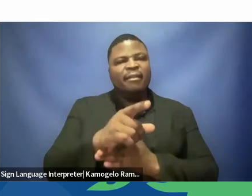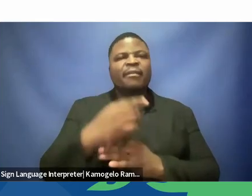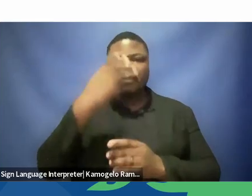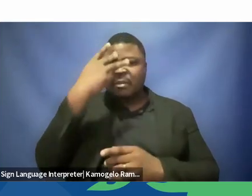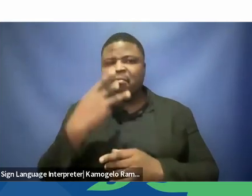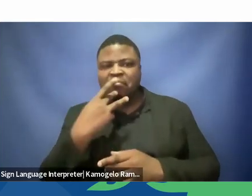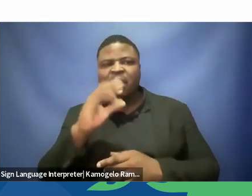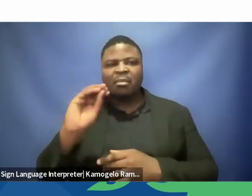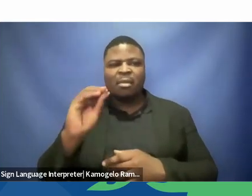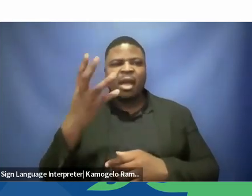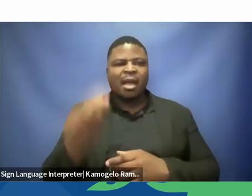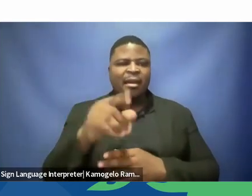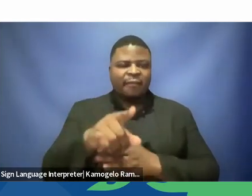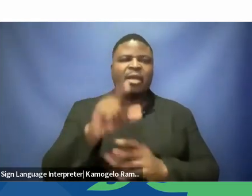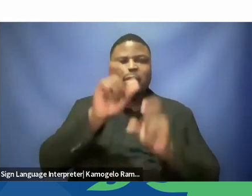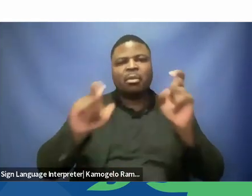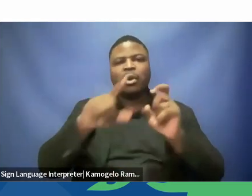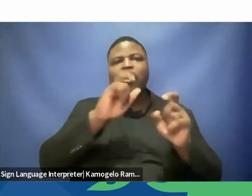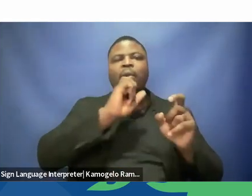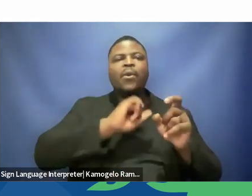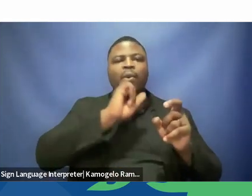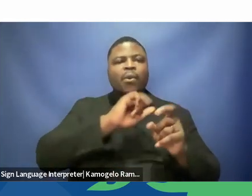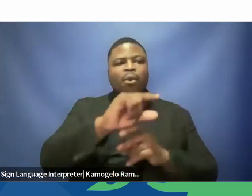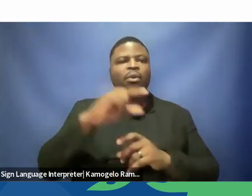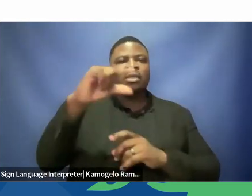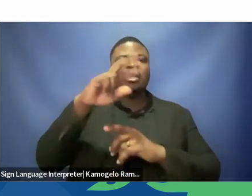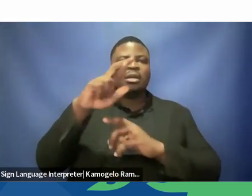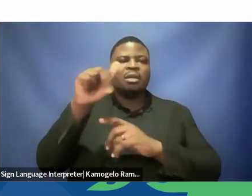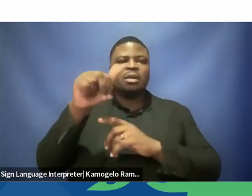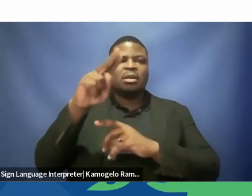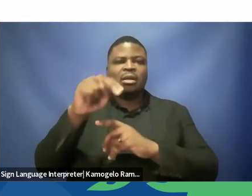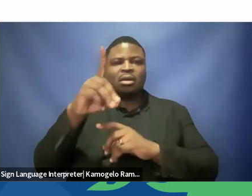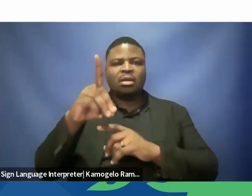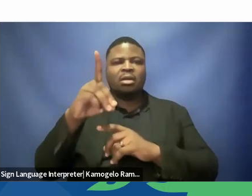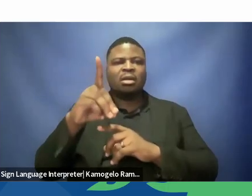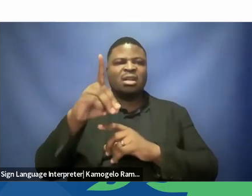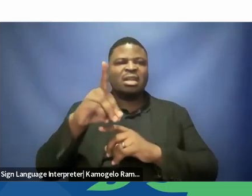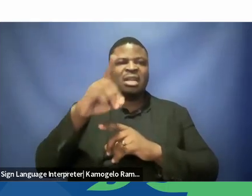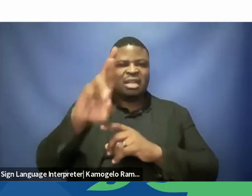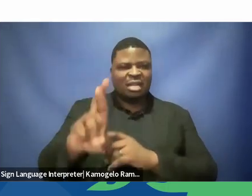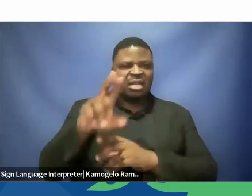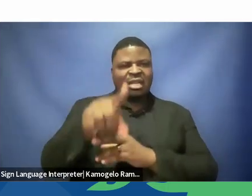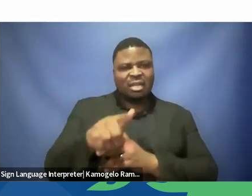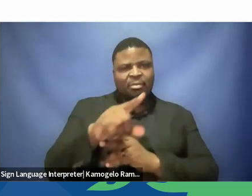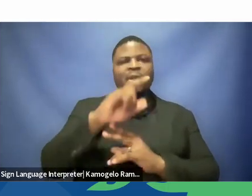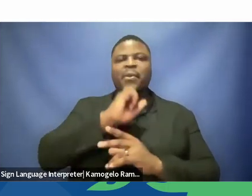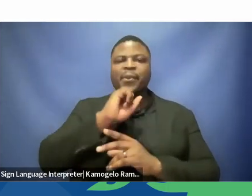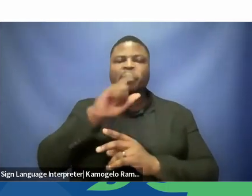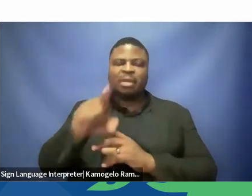the people use on Grindr, that is display that they are interested in chemsex or they engage in chemsex